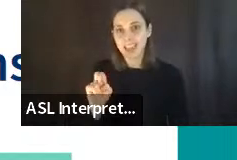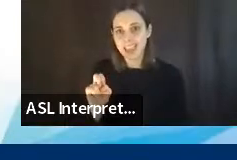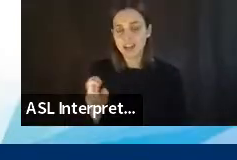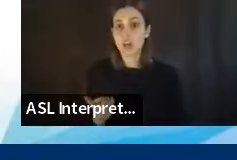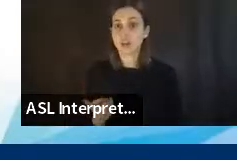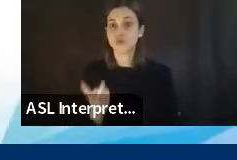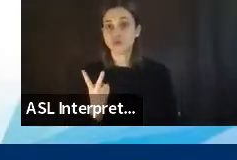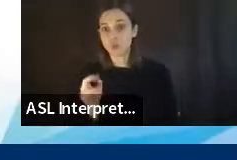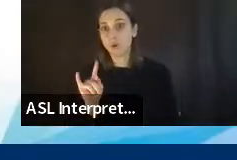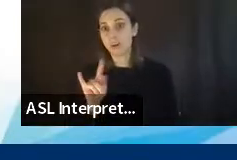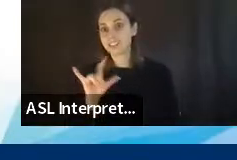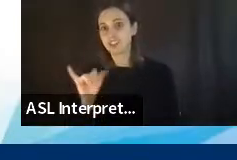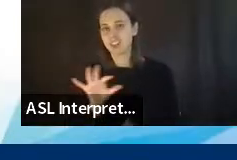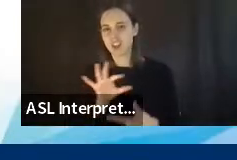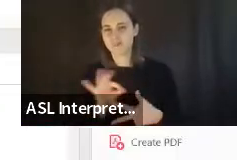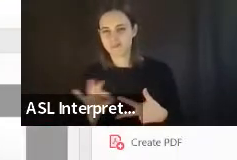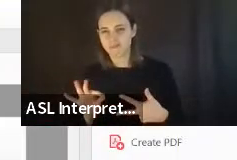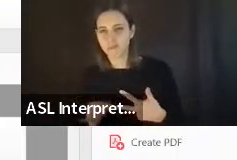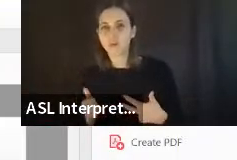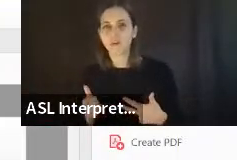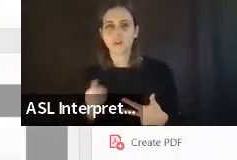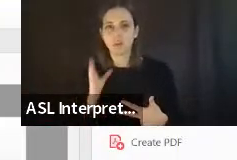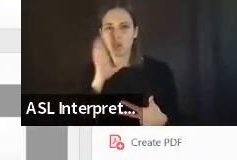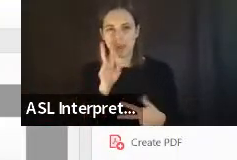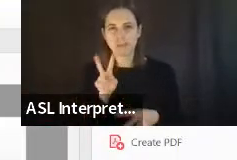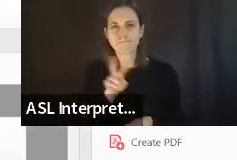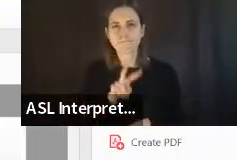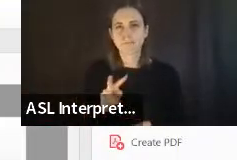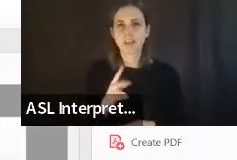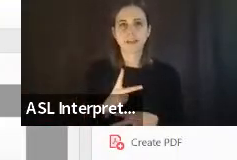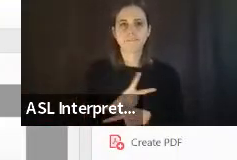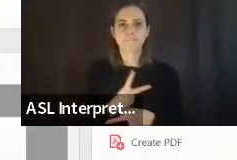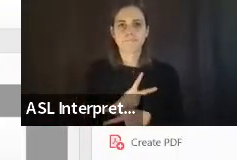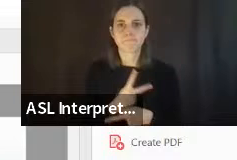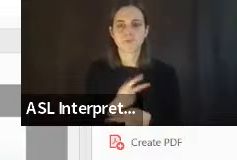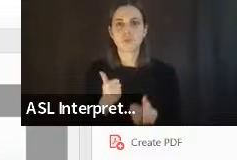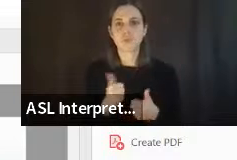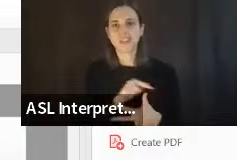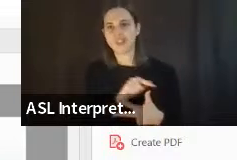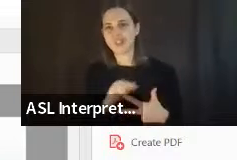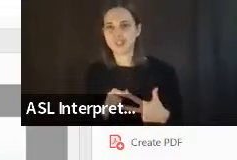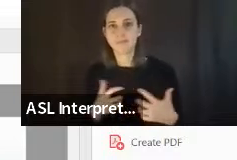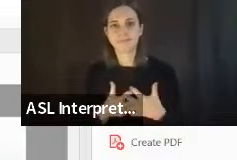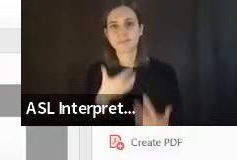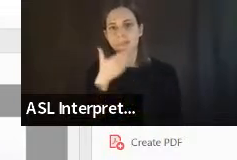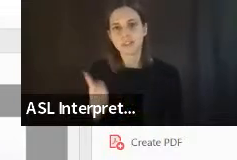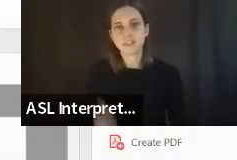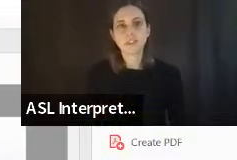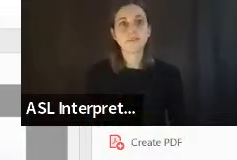That's it for me, Jason. I think I'll open myself up for questions. I'm sure there are some.